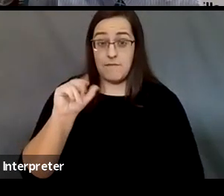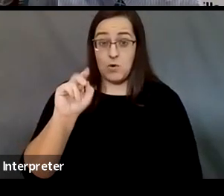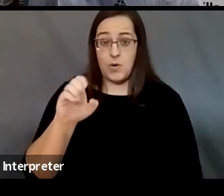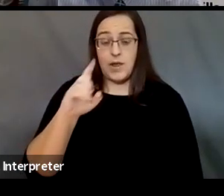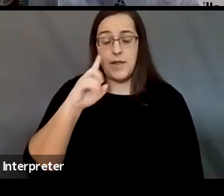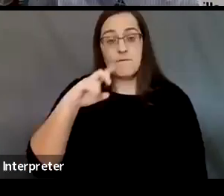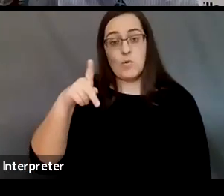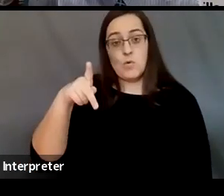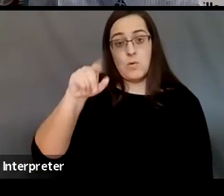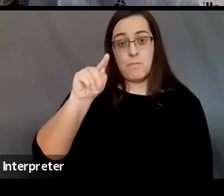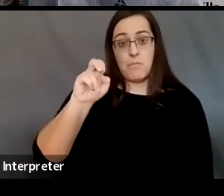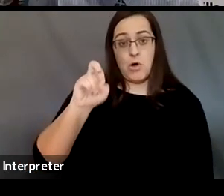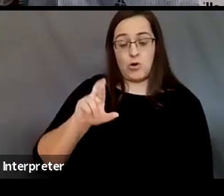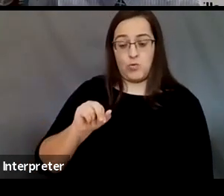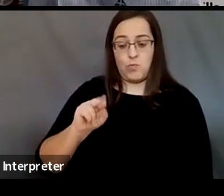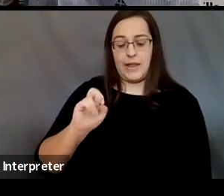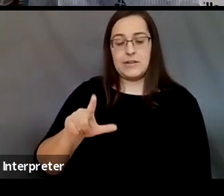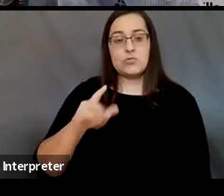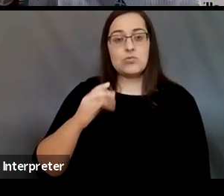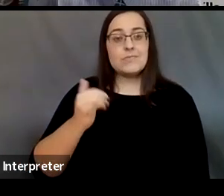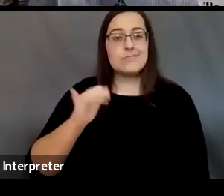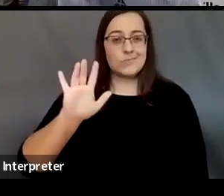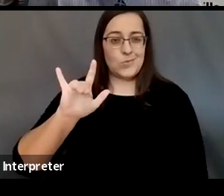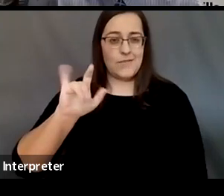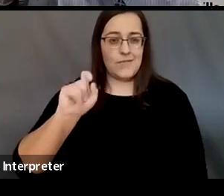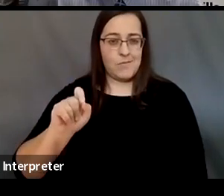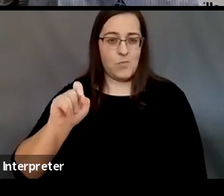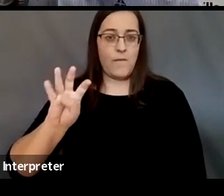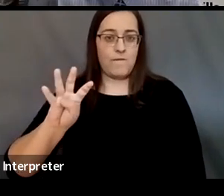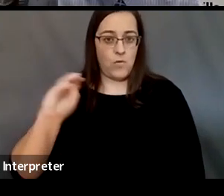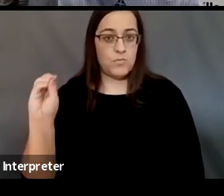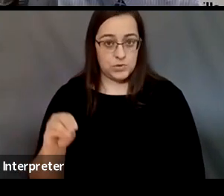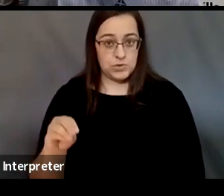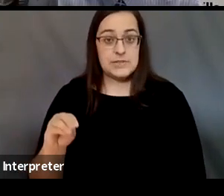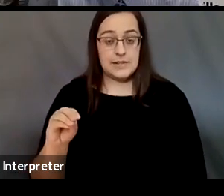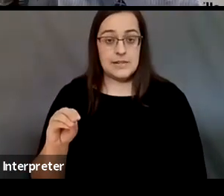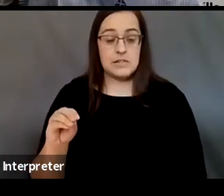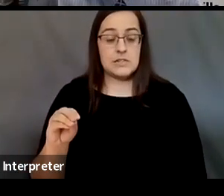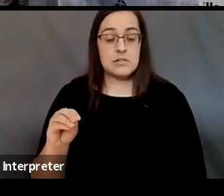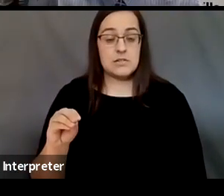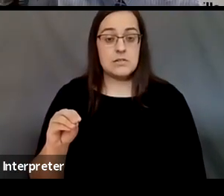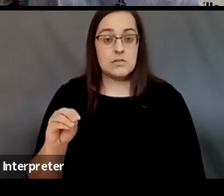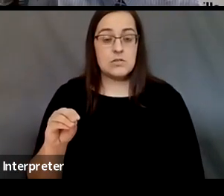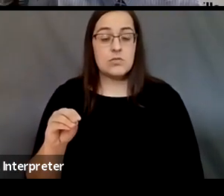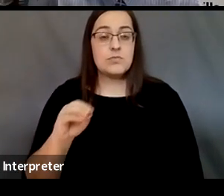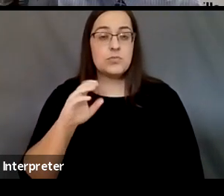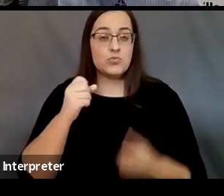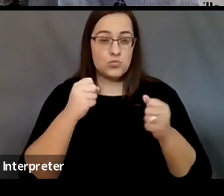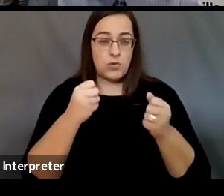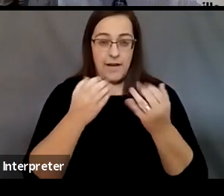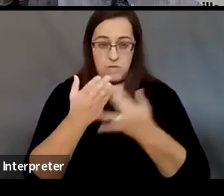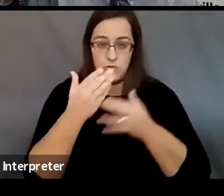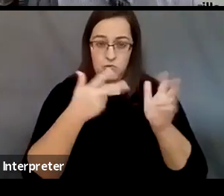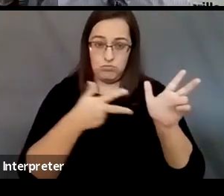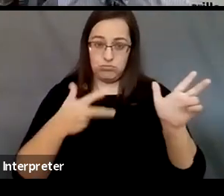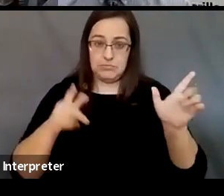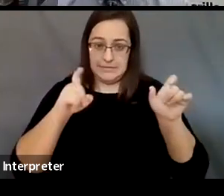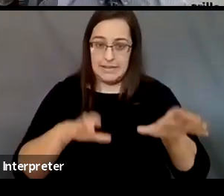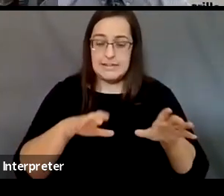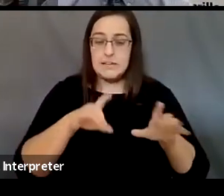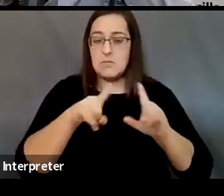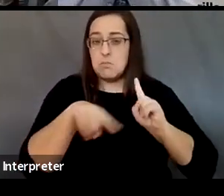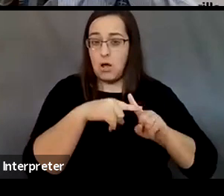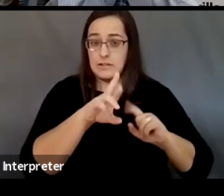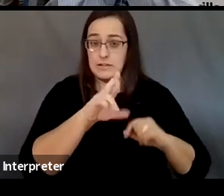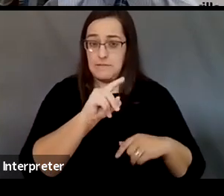Potter Randall community is up to 25.4%. And then the drive-through testing site, the positivity